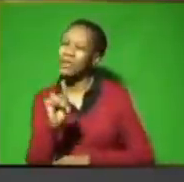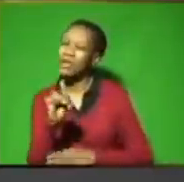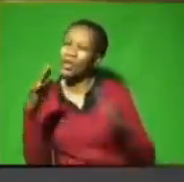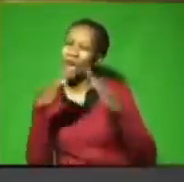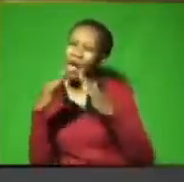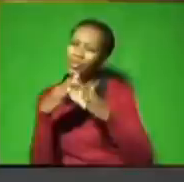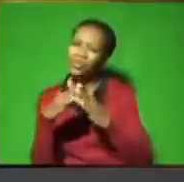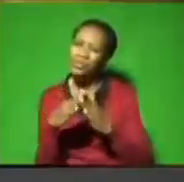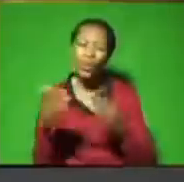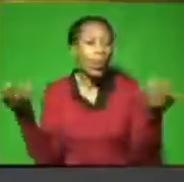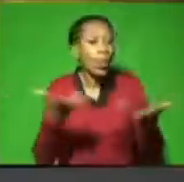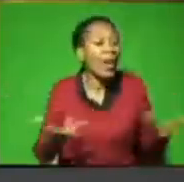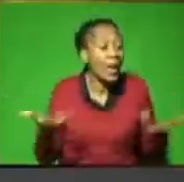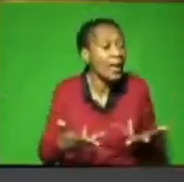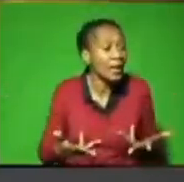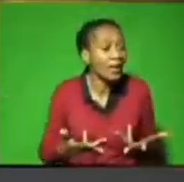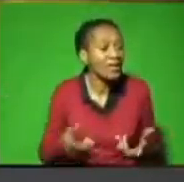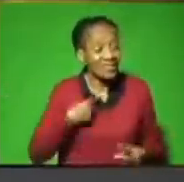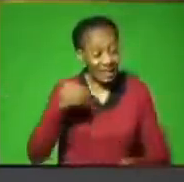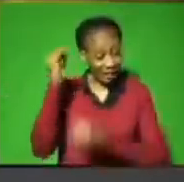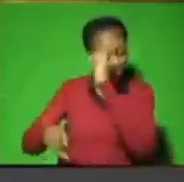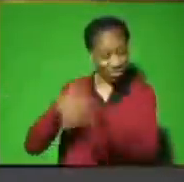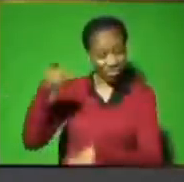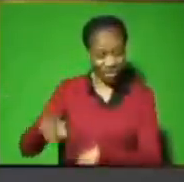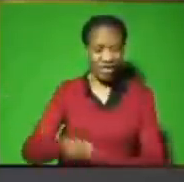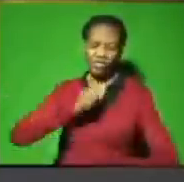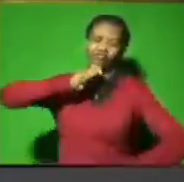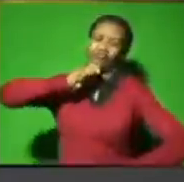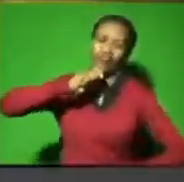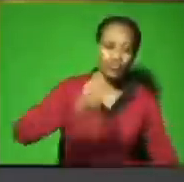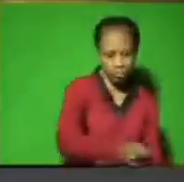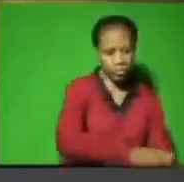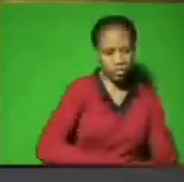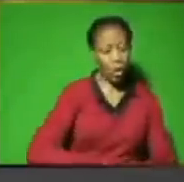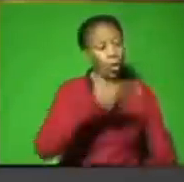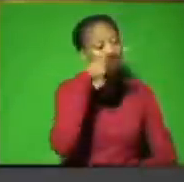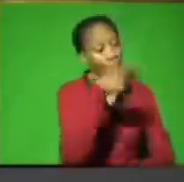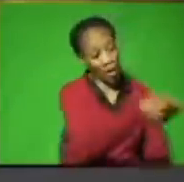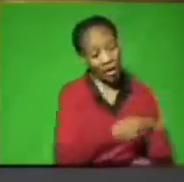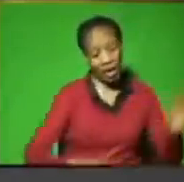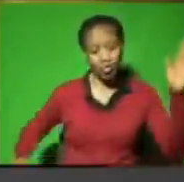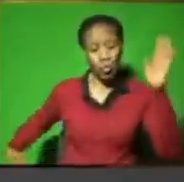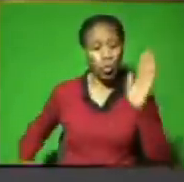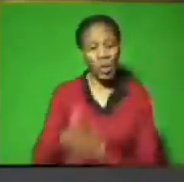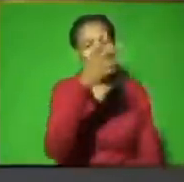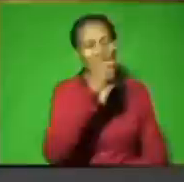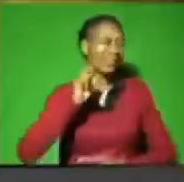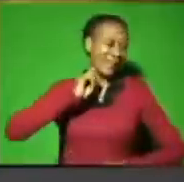insult. It's not an insult. Ke nnete. Le tsamaile lo botsa batho